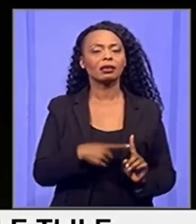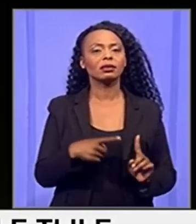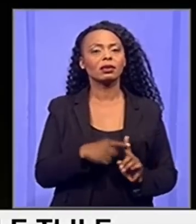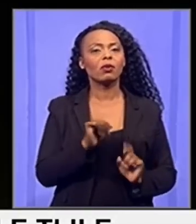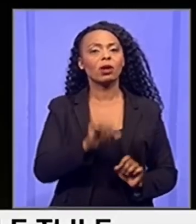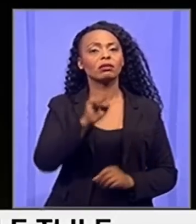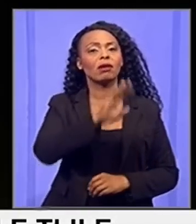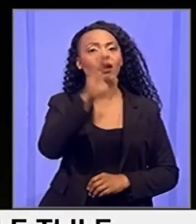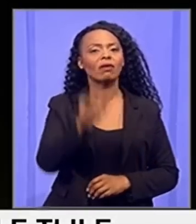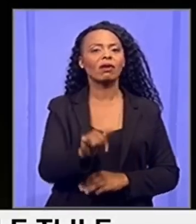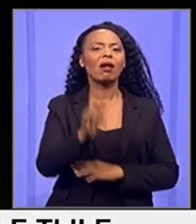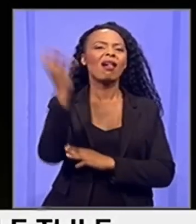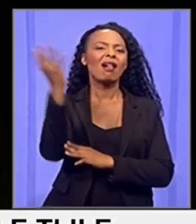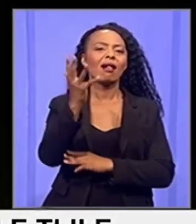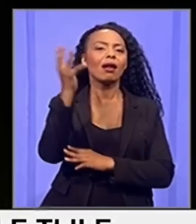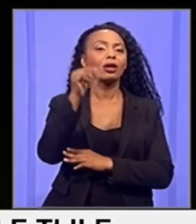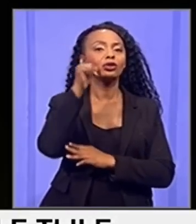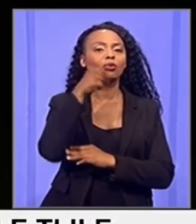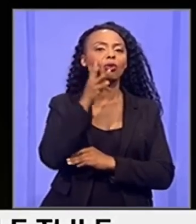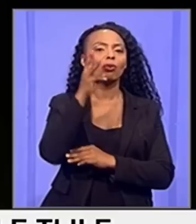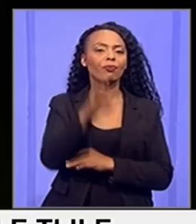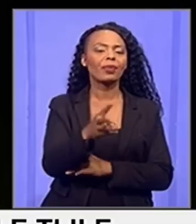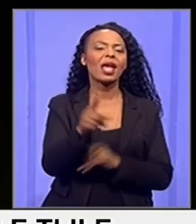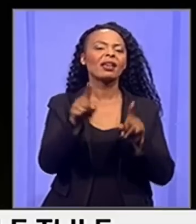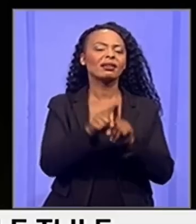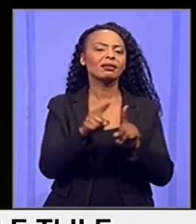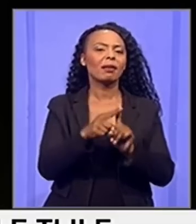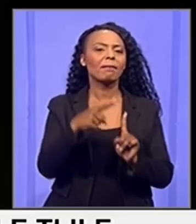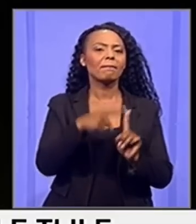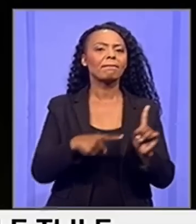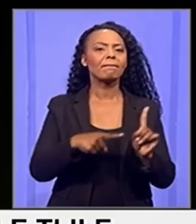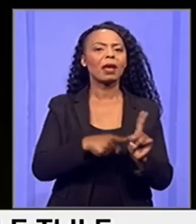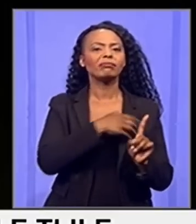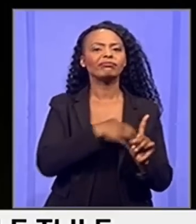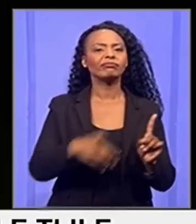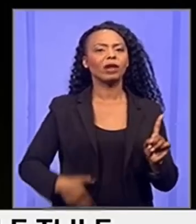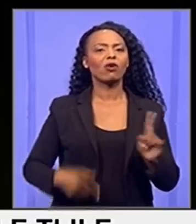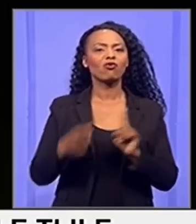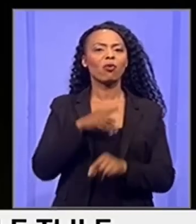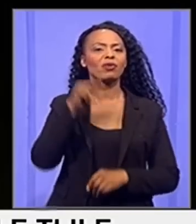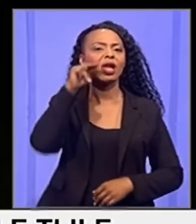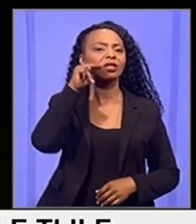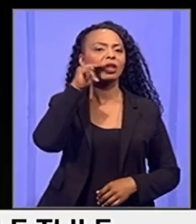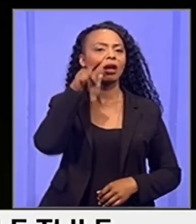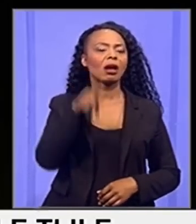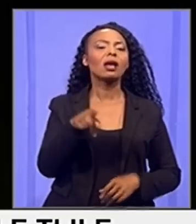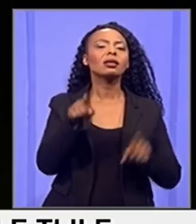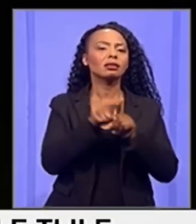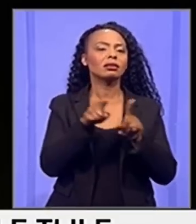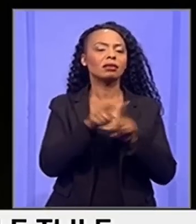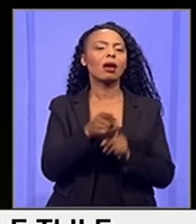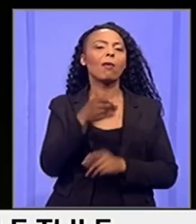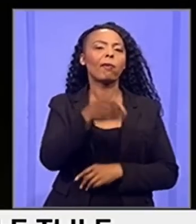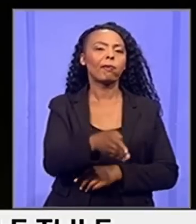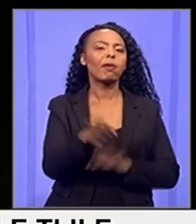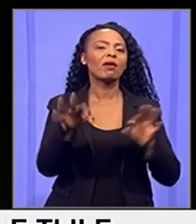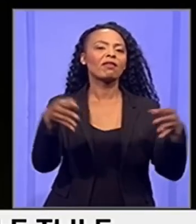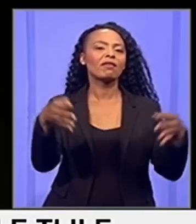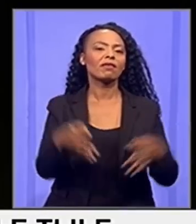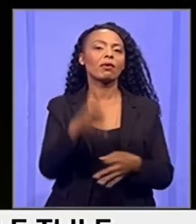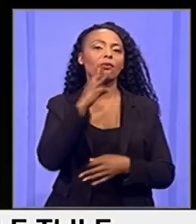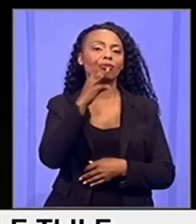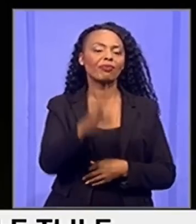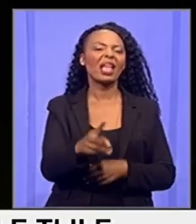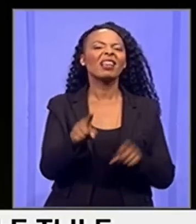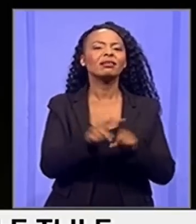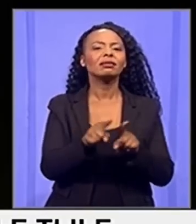moso mme o tla gopola gore le moporesidente wa maloba re Olusegun Obasanjo wa ko Nigeria le ene o solofetse gore tla tsenela tirelo eno